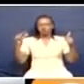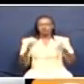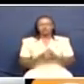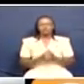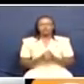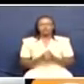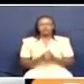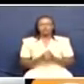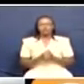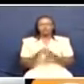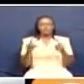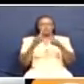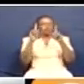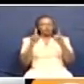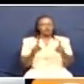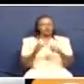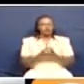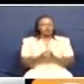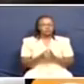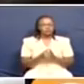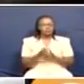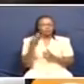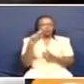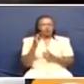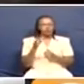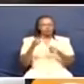the question of scrutiny